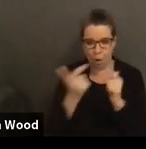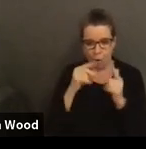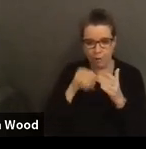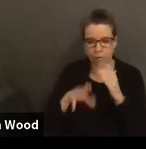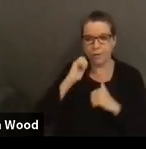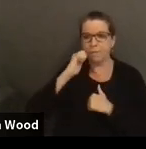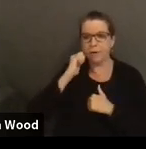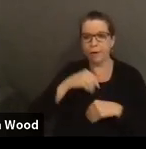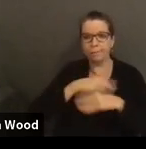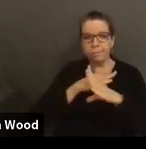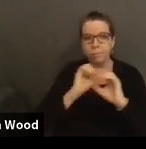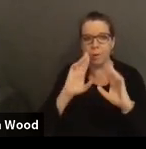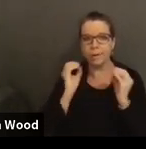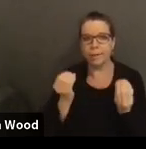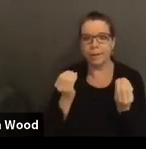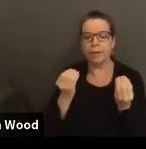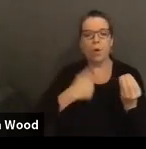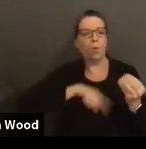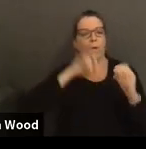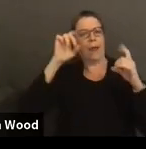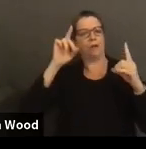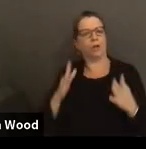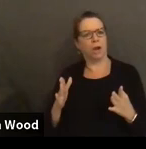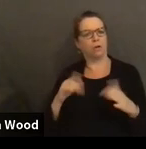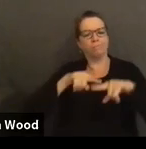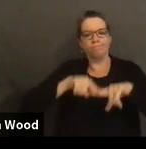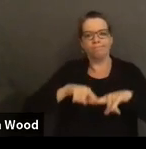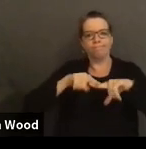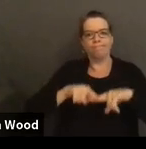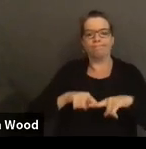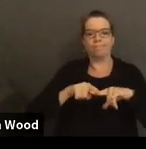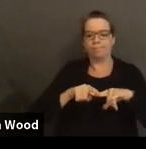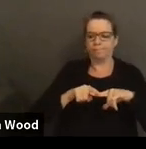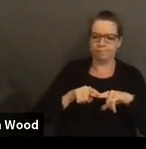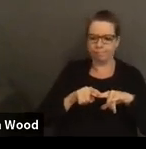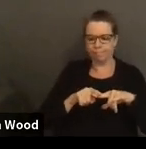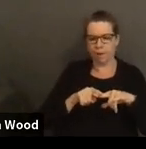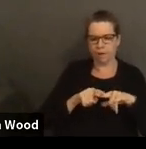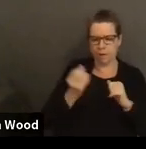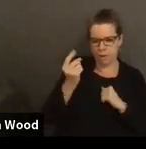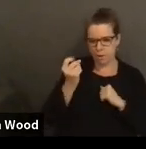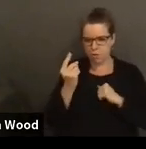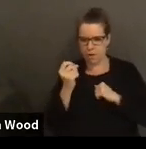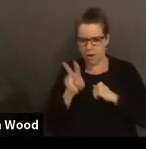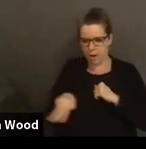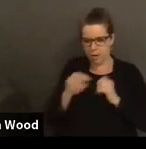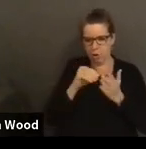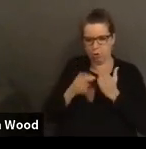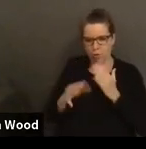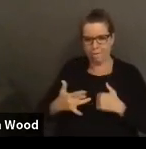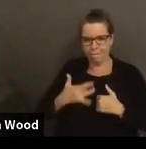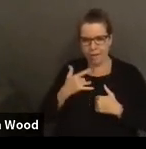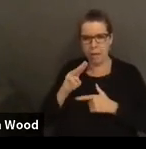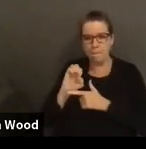day? We rely as educators on being able to pick up on our students'